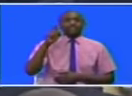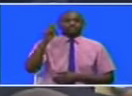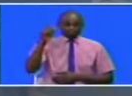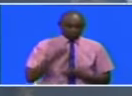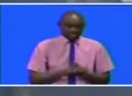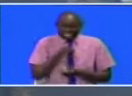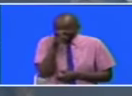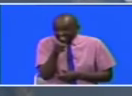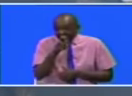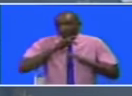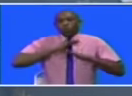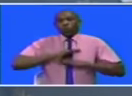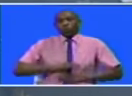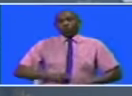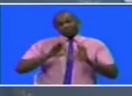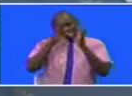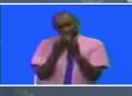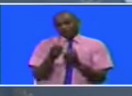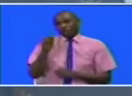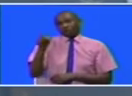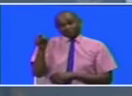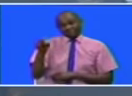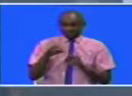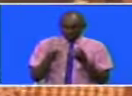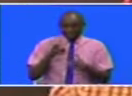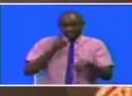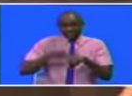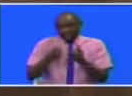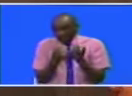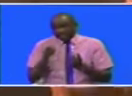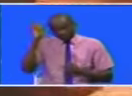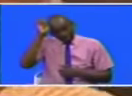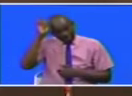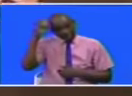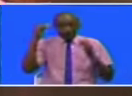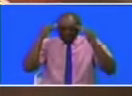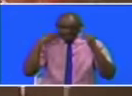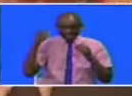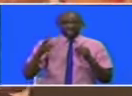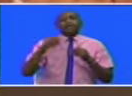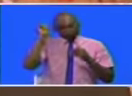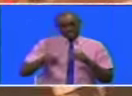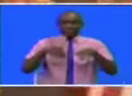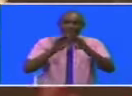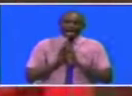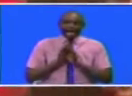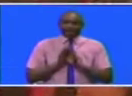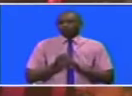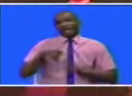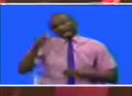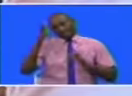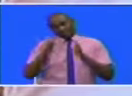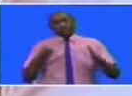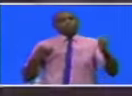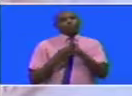It was a sigh of relief for the family of the late Mark Toh after an Eldoret court lifted a court order stopping the burial of the former